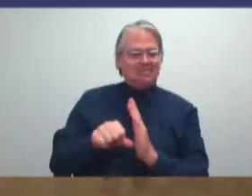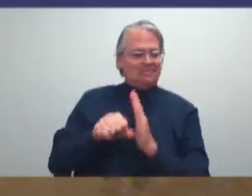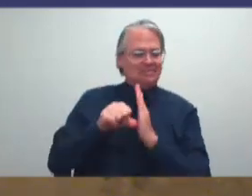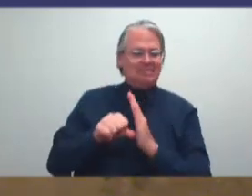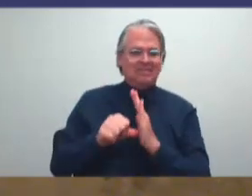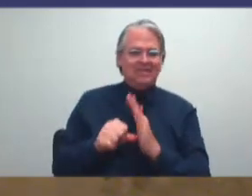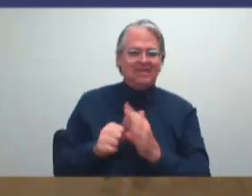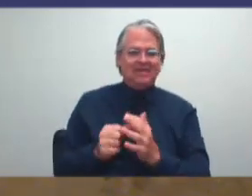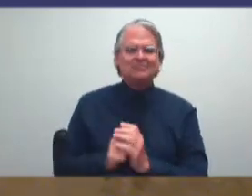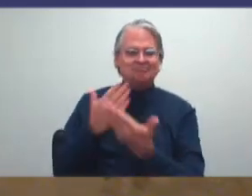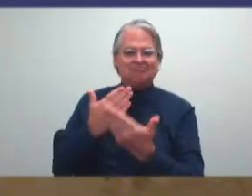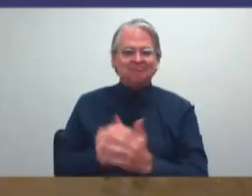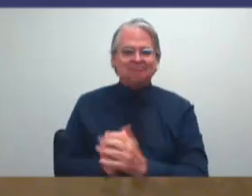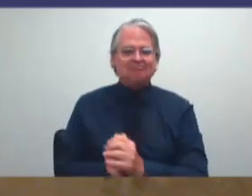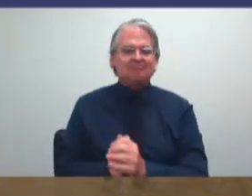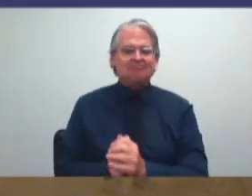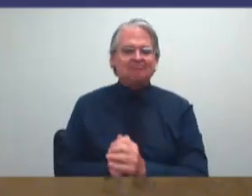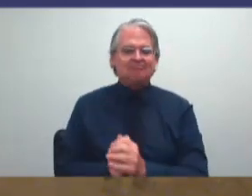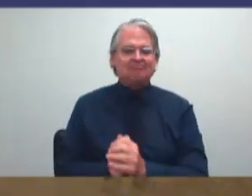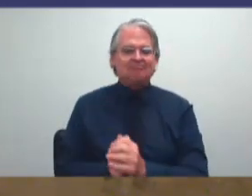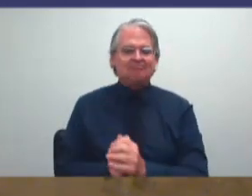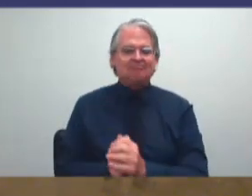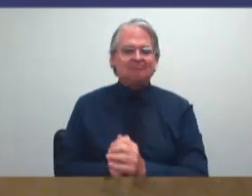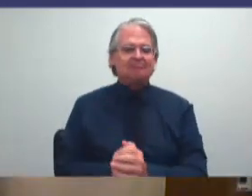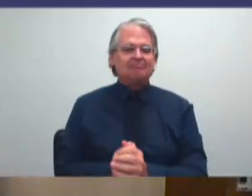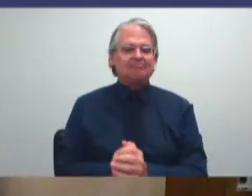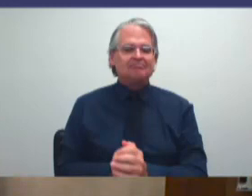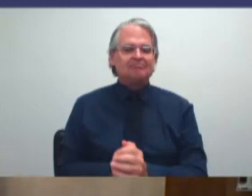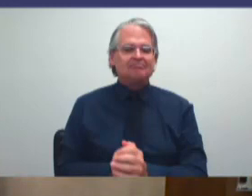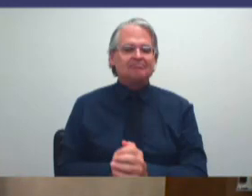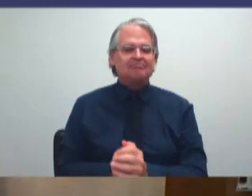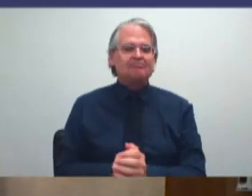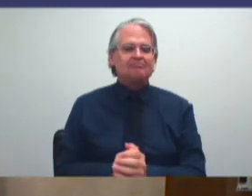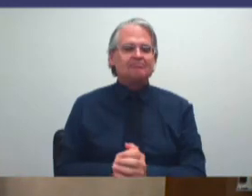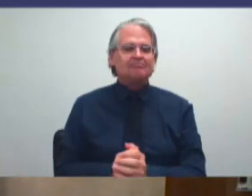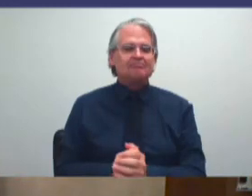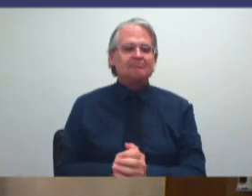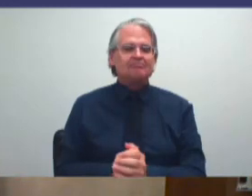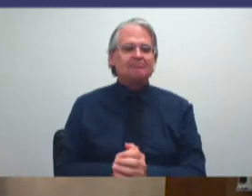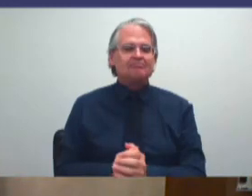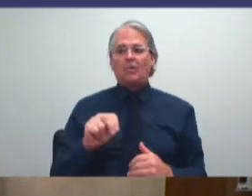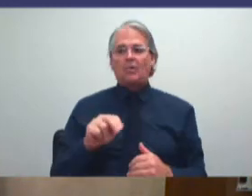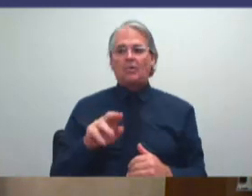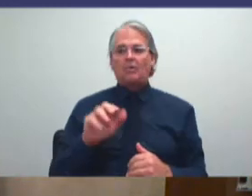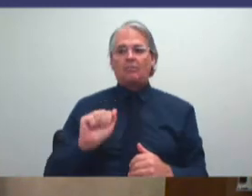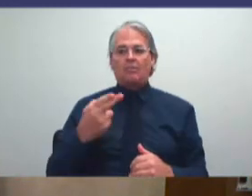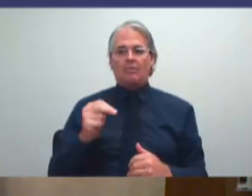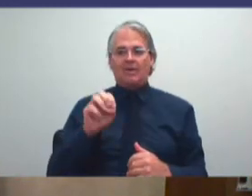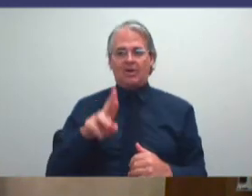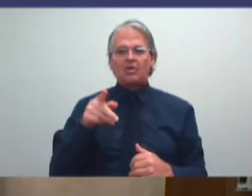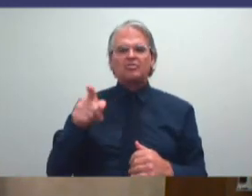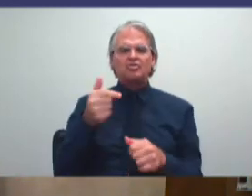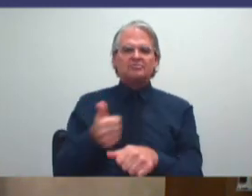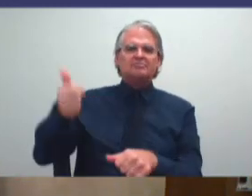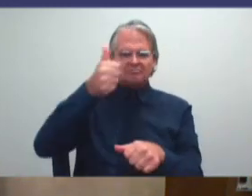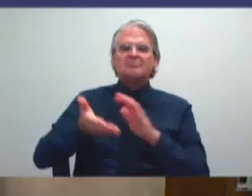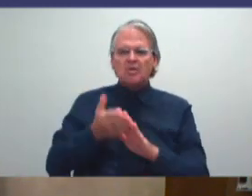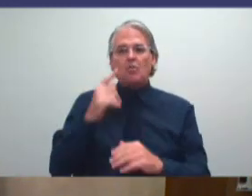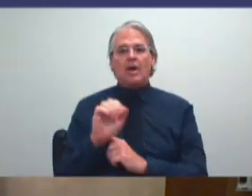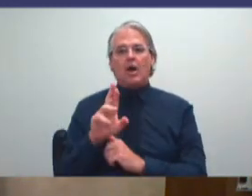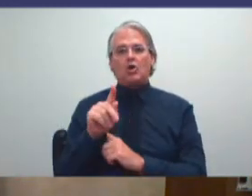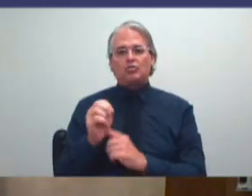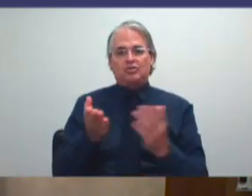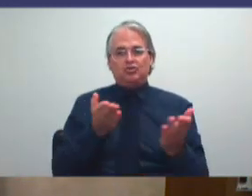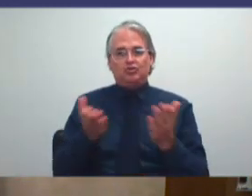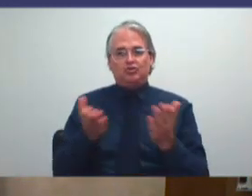Owner, Chief Operating Officer of Acute Services of Renown. And I can't wait to tell you what Dawn is